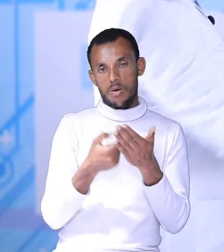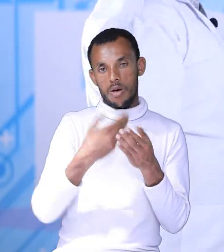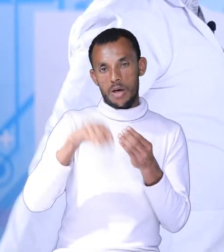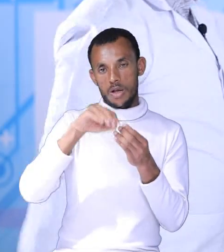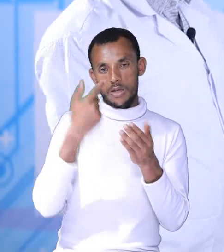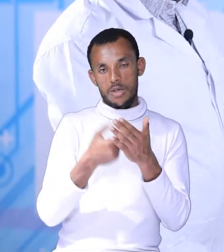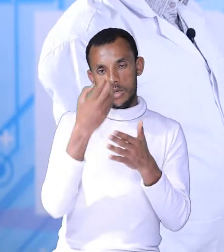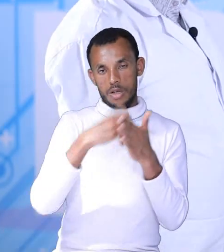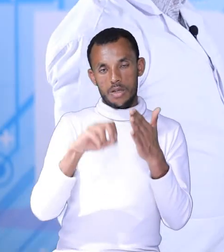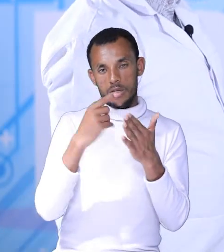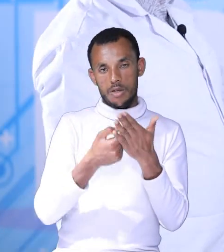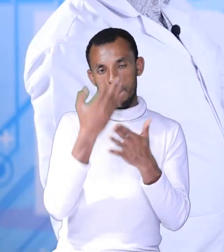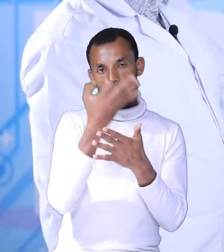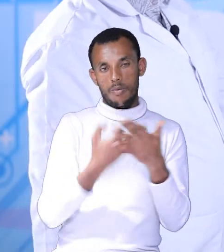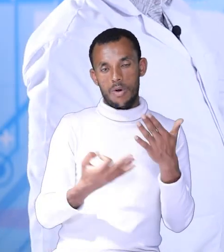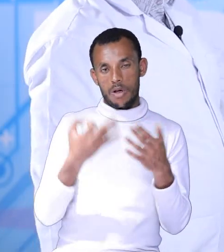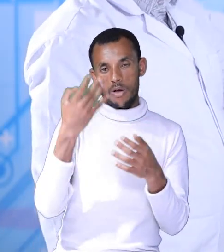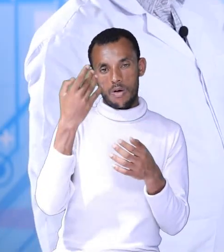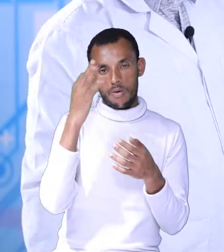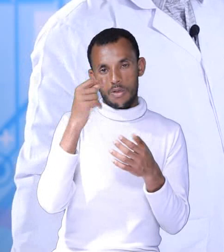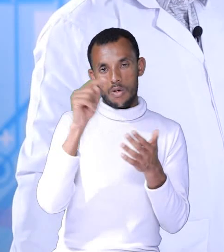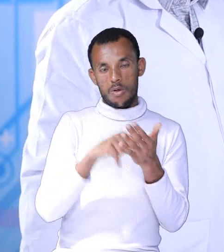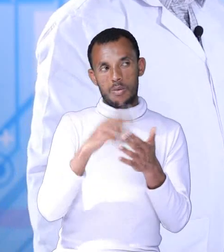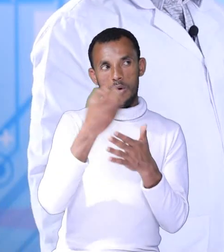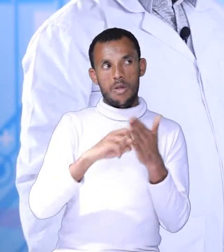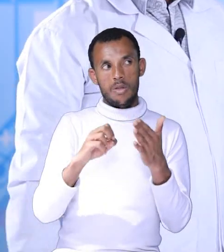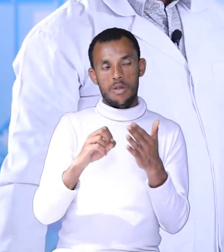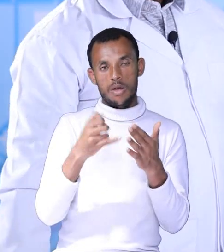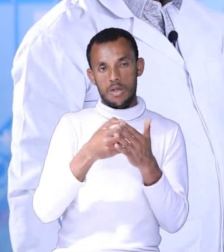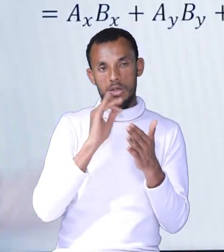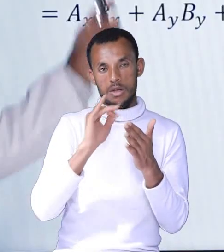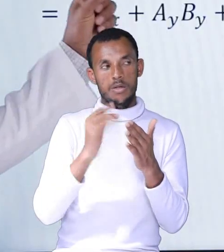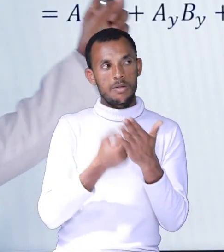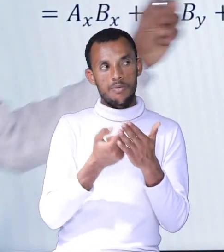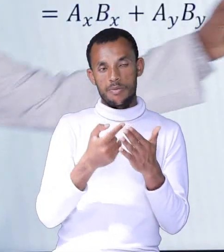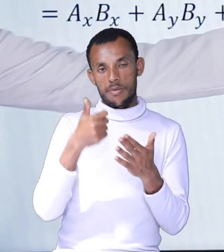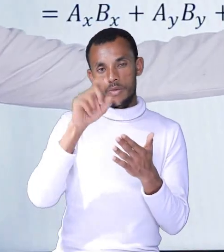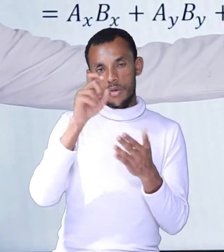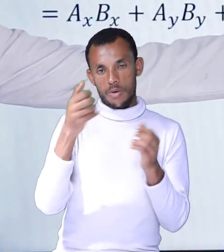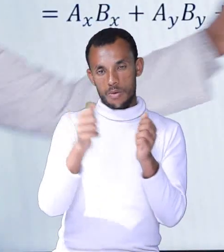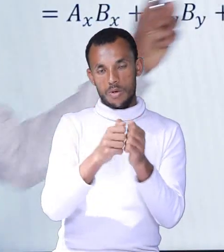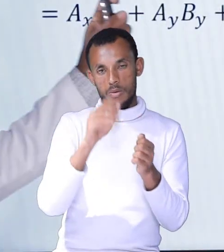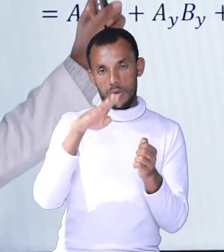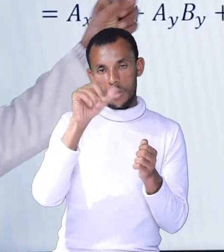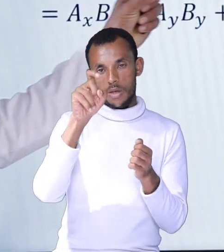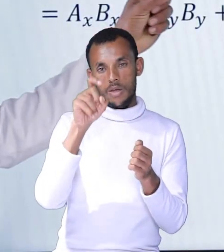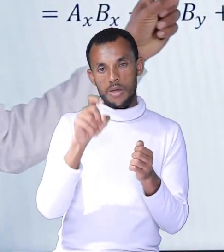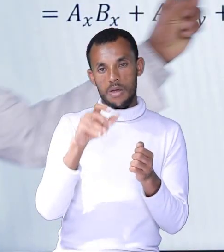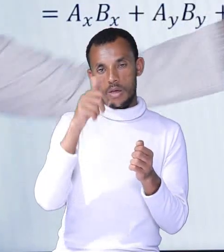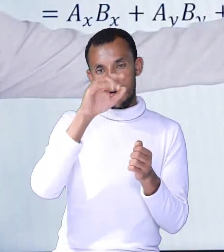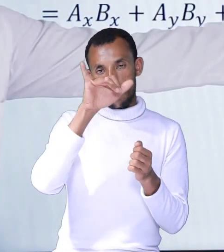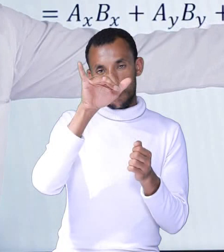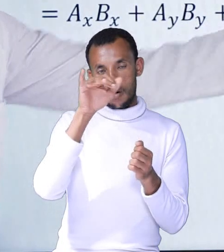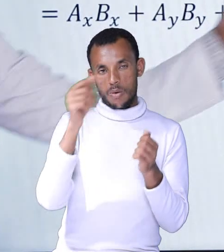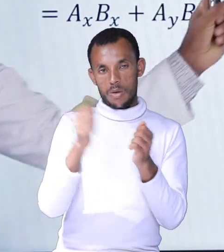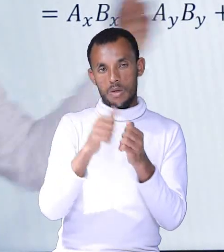the formula of the dot product of the two will be this one, ax with bx, ay